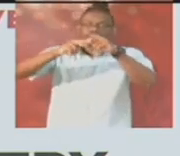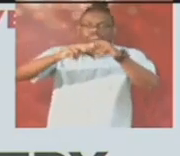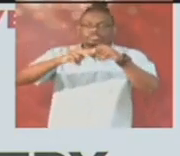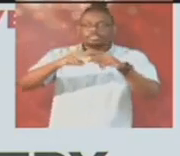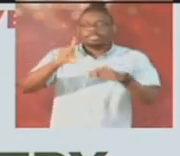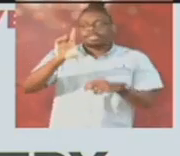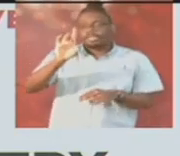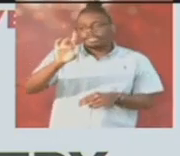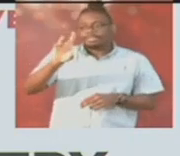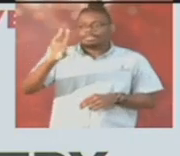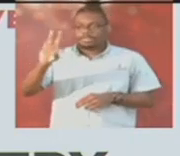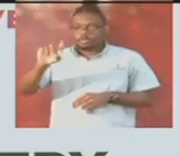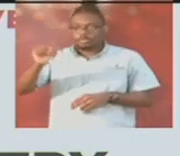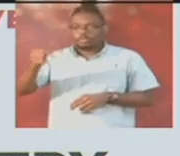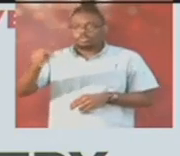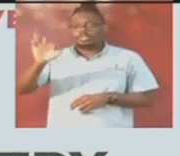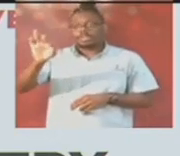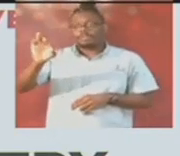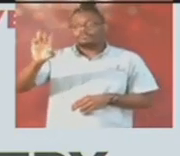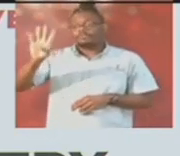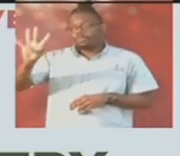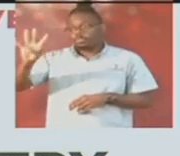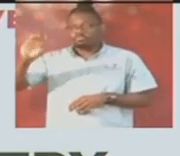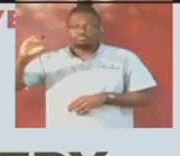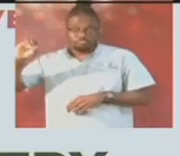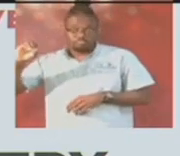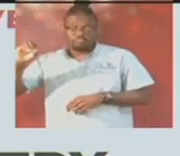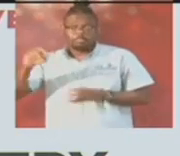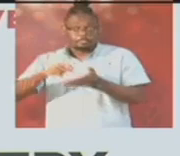86,940, which means we could vaccinate